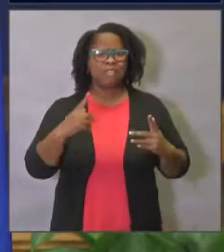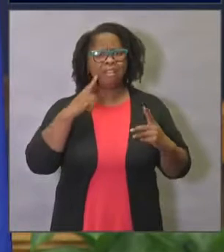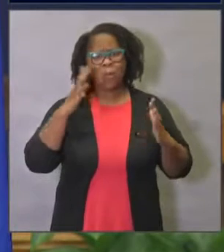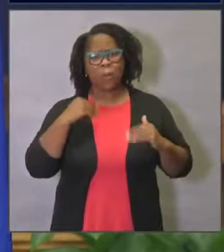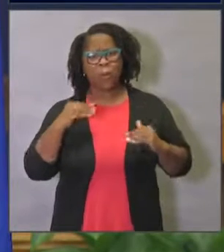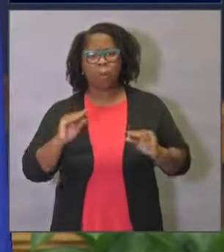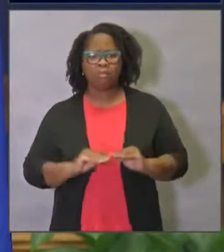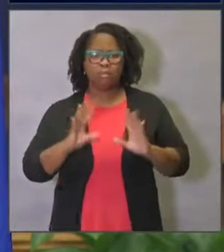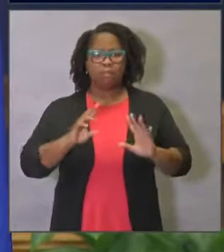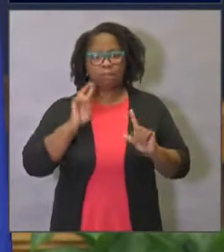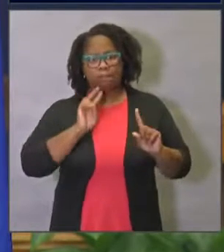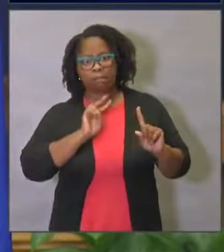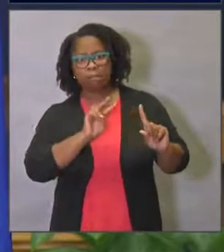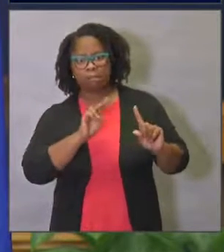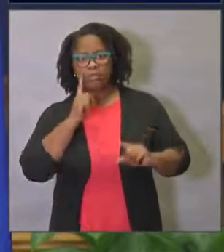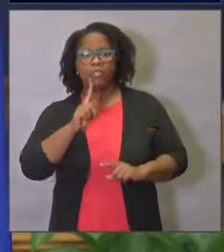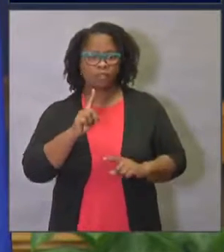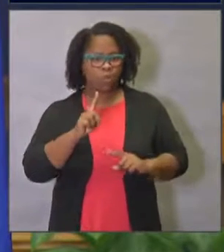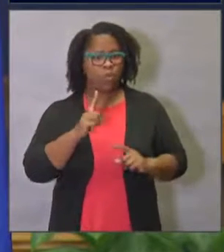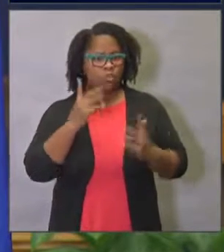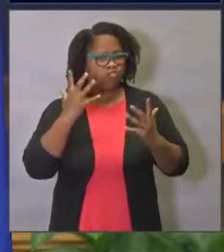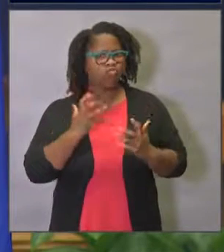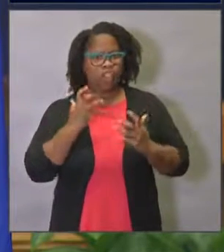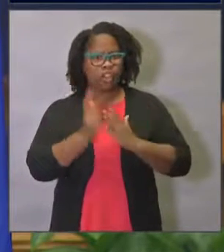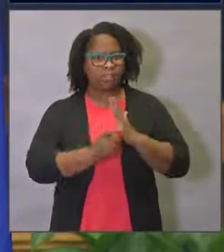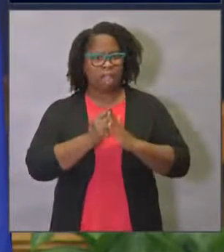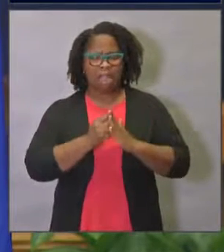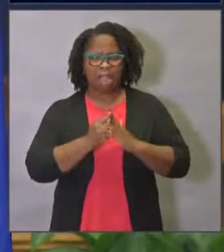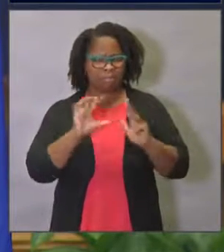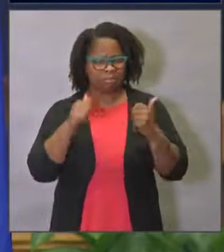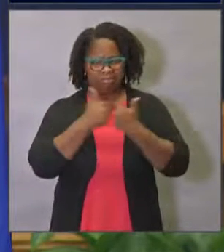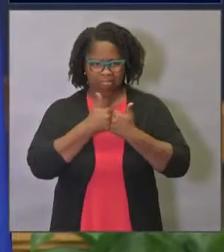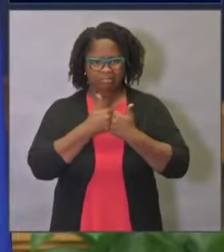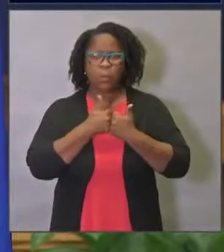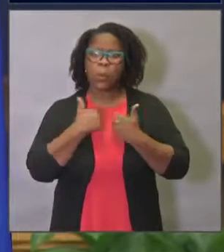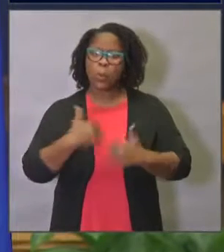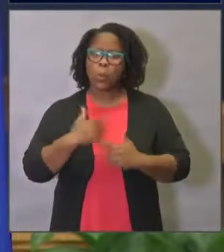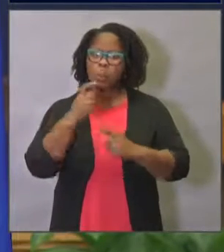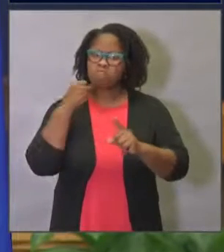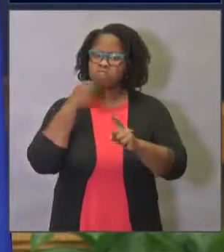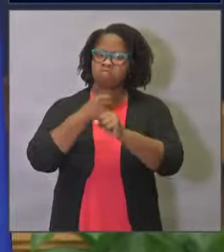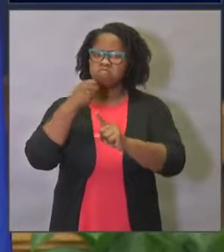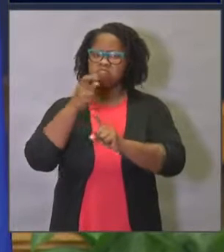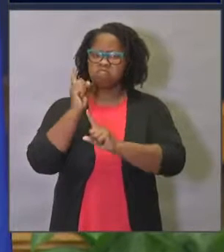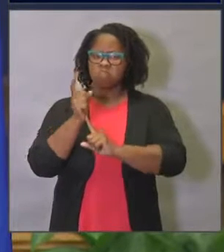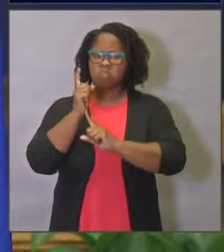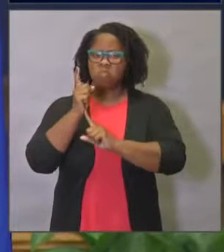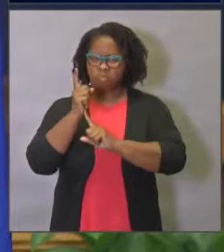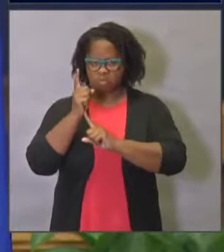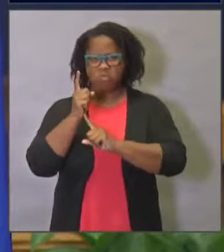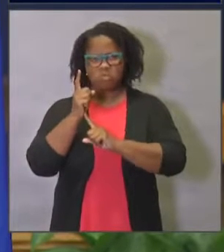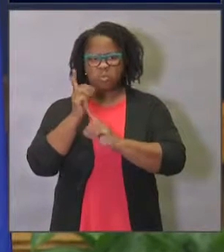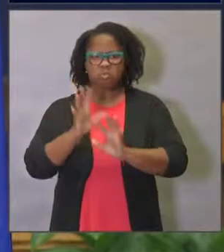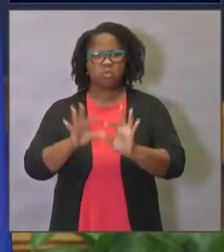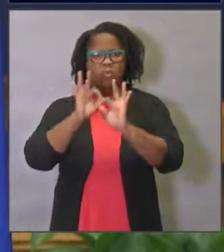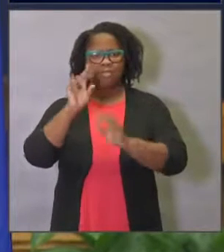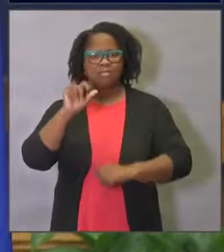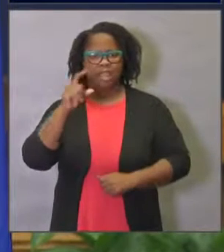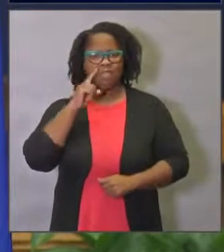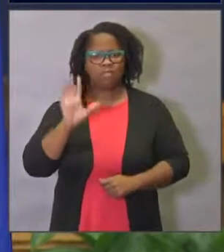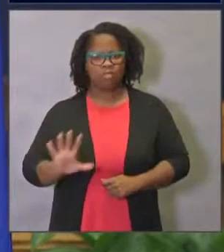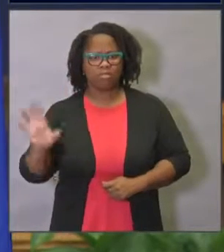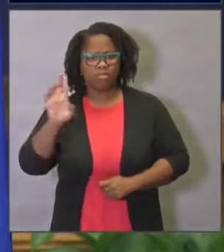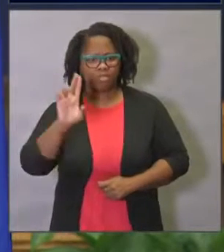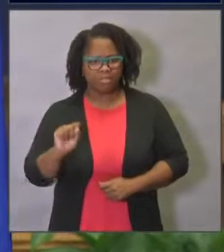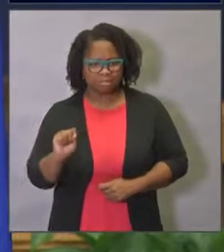dark times. It was indeed a momentous day for our country in the fight against COVID-19. And I want to reiterate my thanks